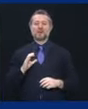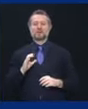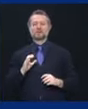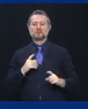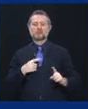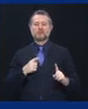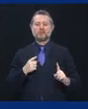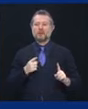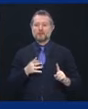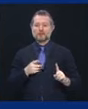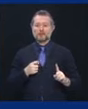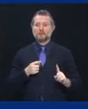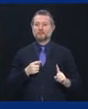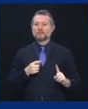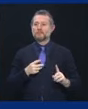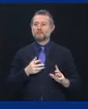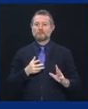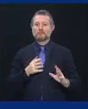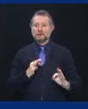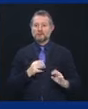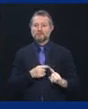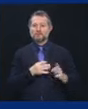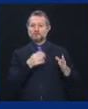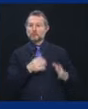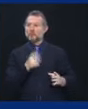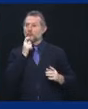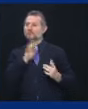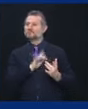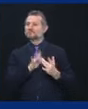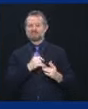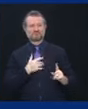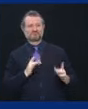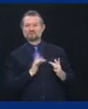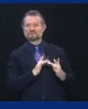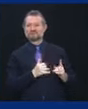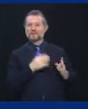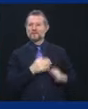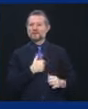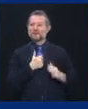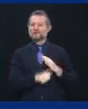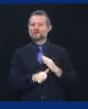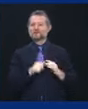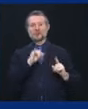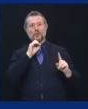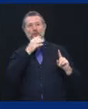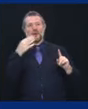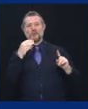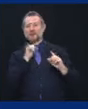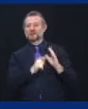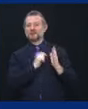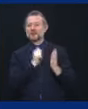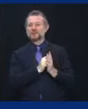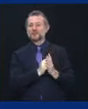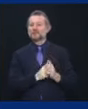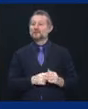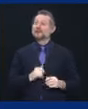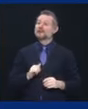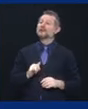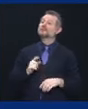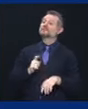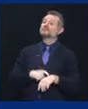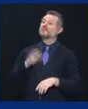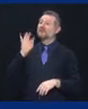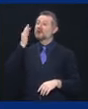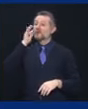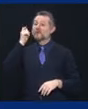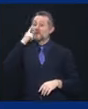to cut the federal bureaucracy and get something done, the vice president was always there, and his team was